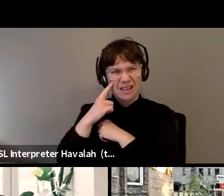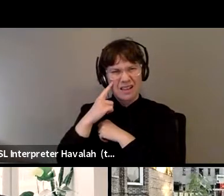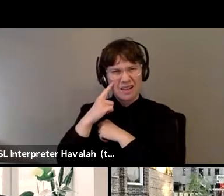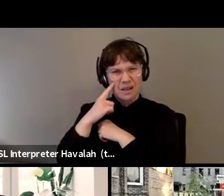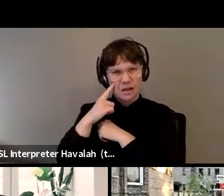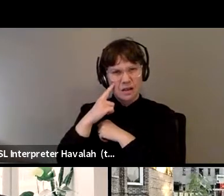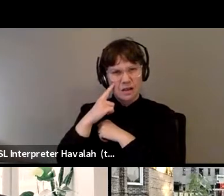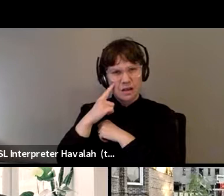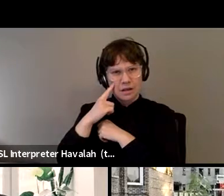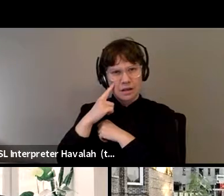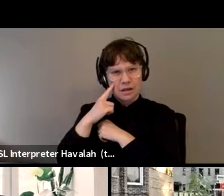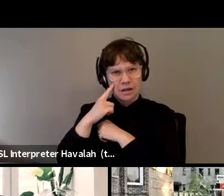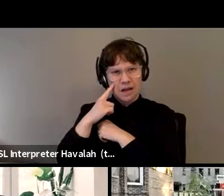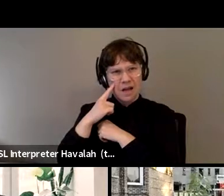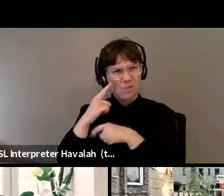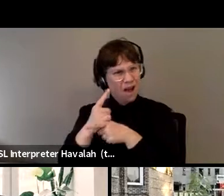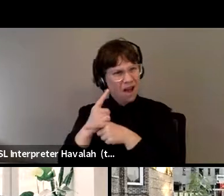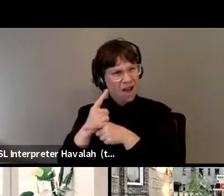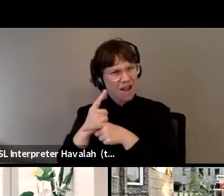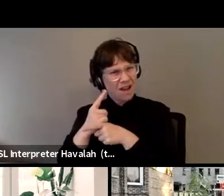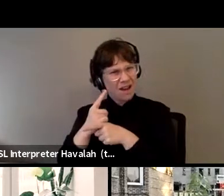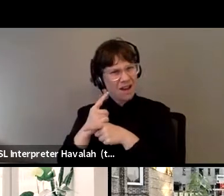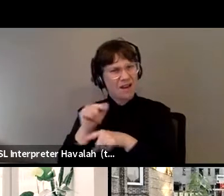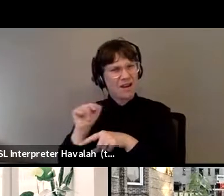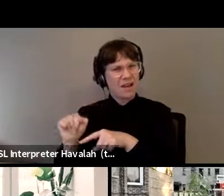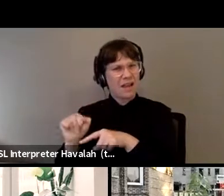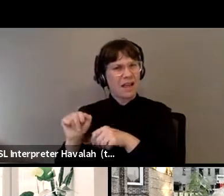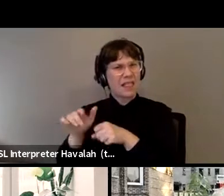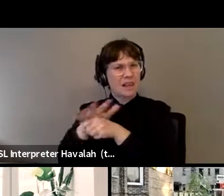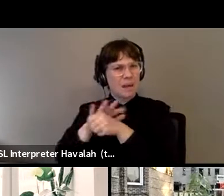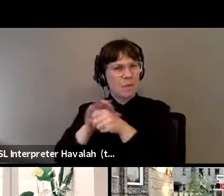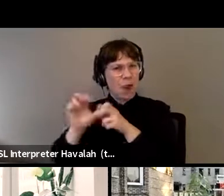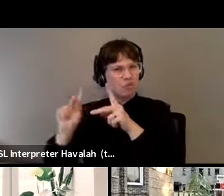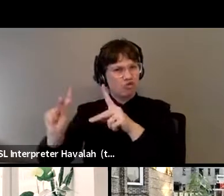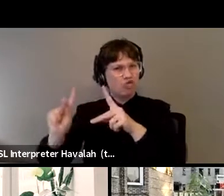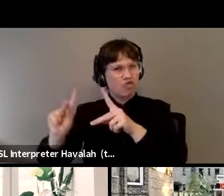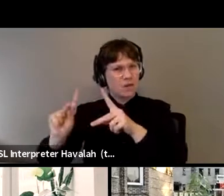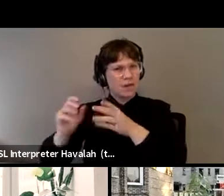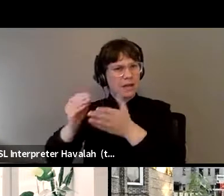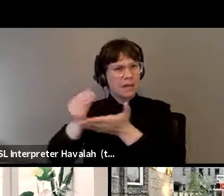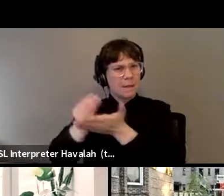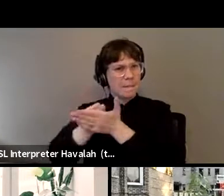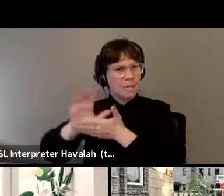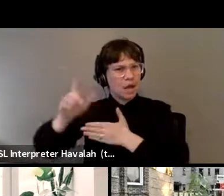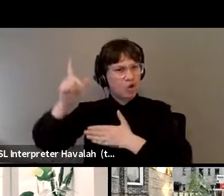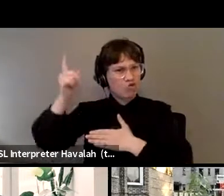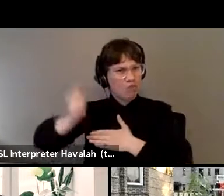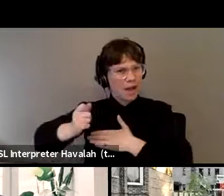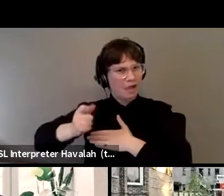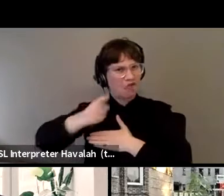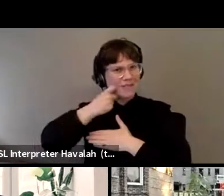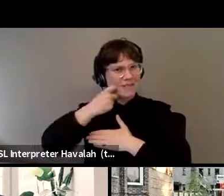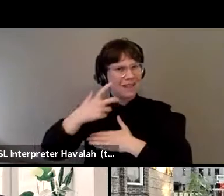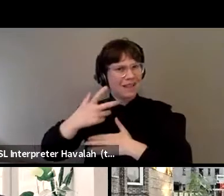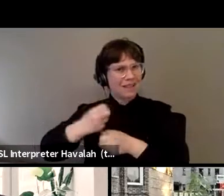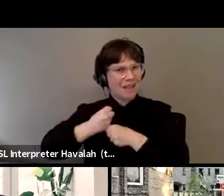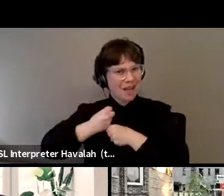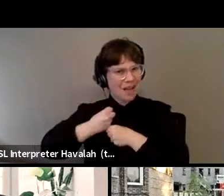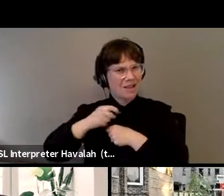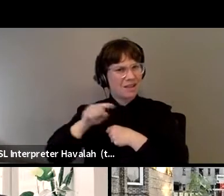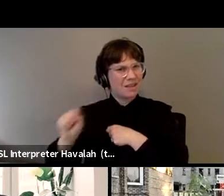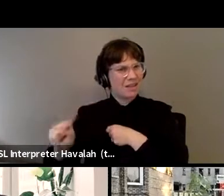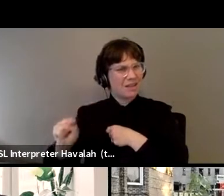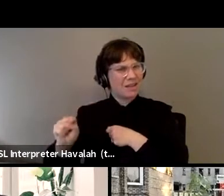this is the same one I'm thinking about, I believe that there was a neighborhood opportunity fund grant that was received. I think